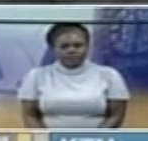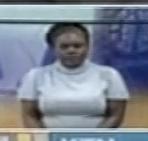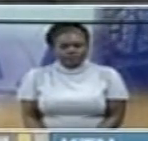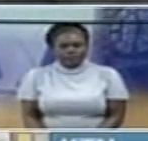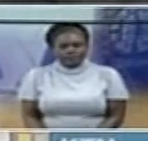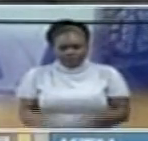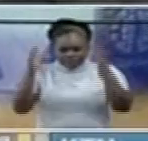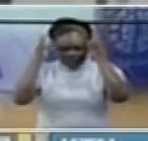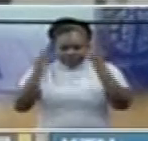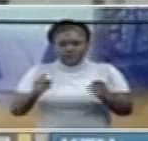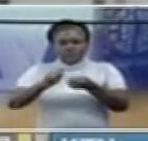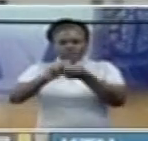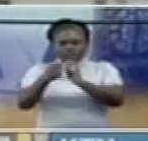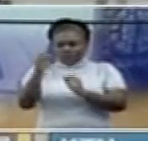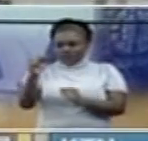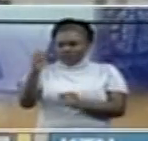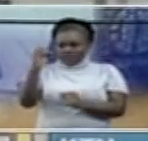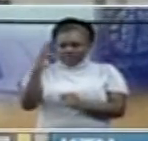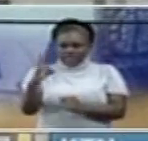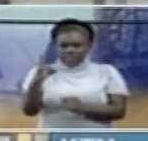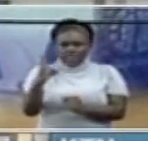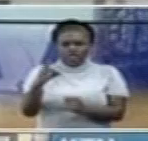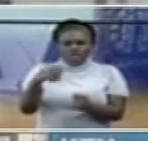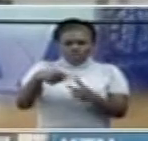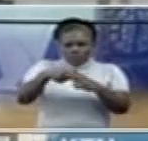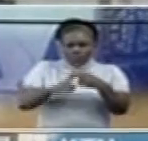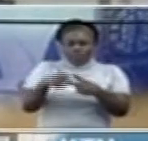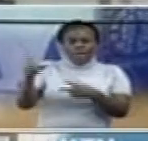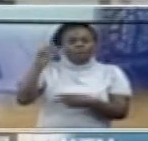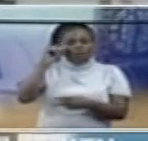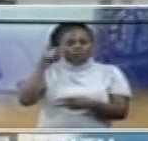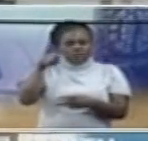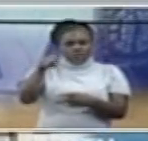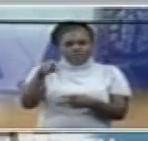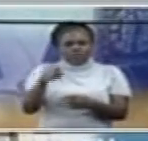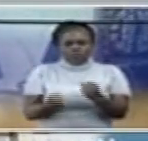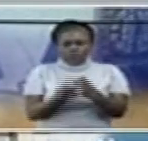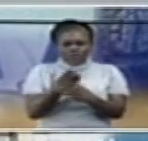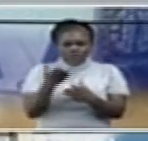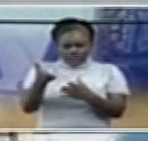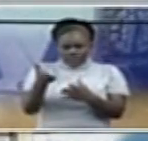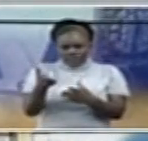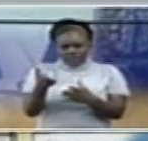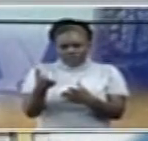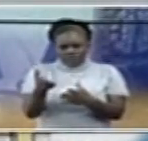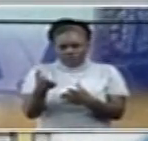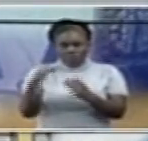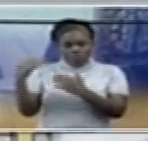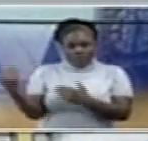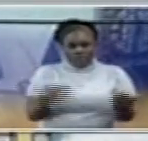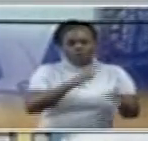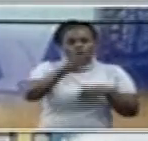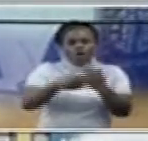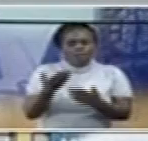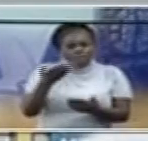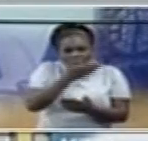The decision to convert the 53-year-old oil refinery in Mombasa into a storage facility last year received a rapturous welcome from oil